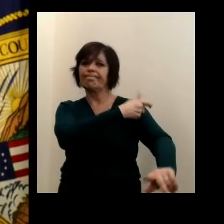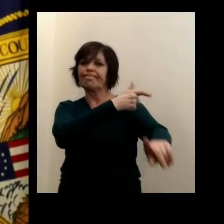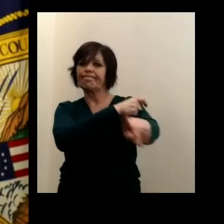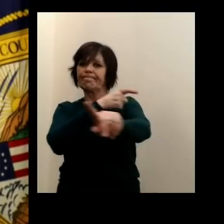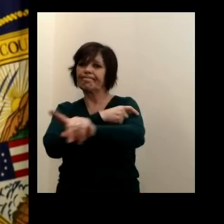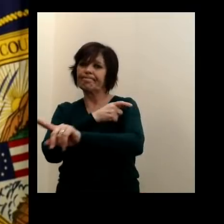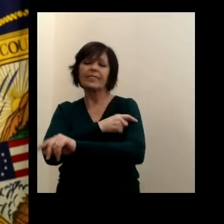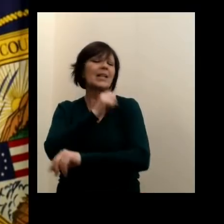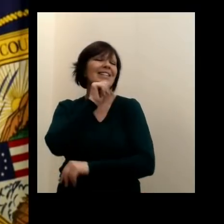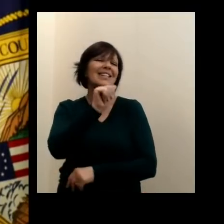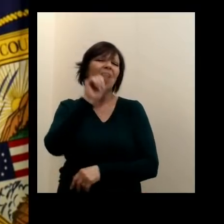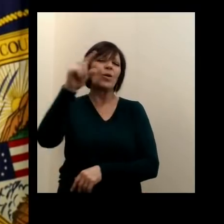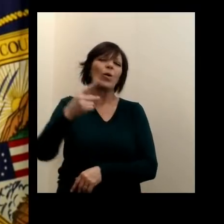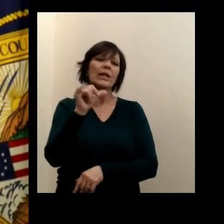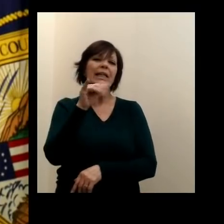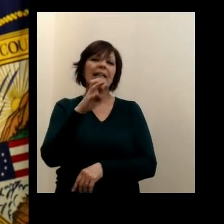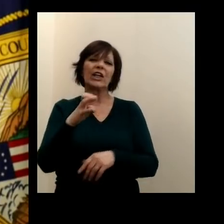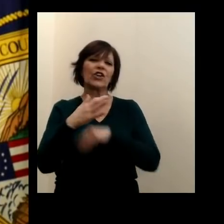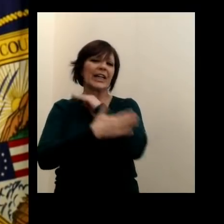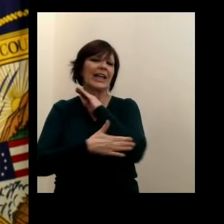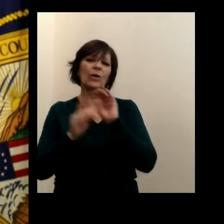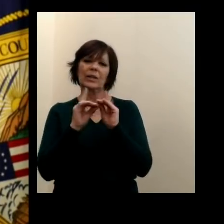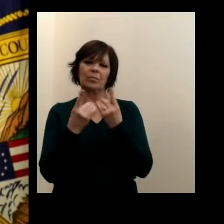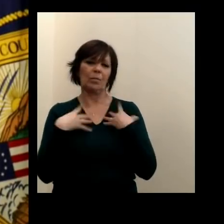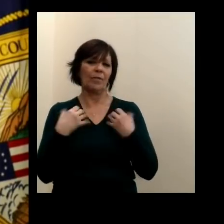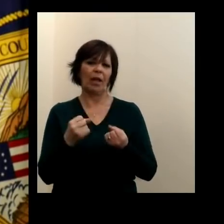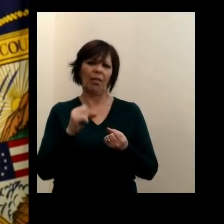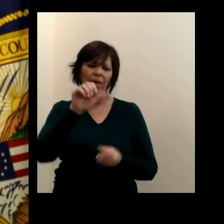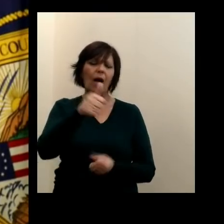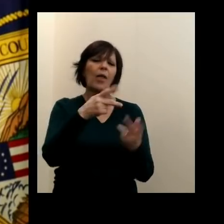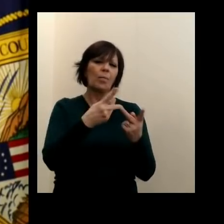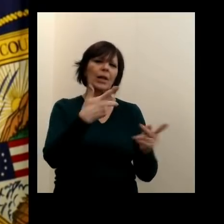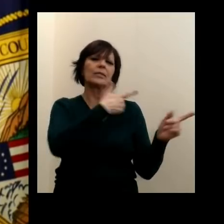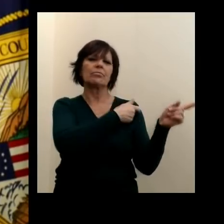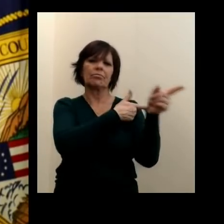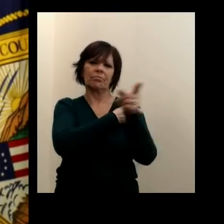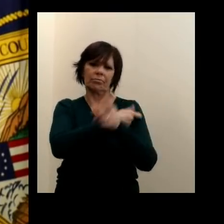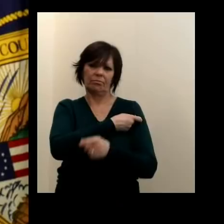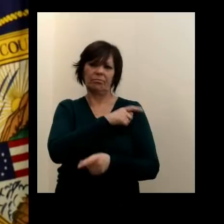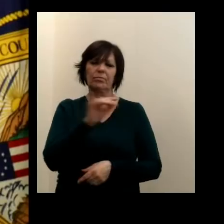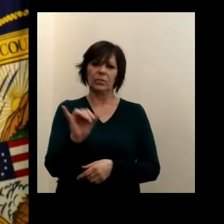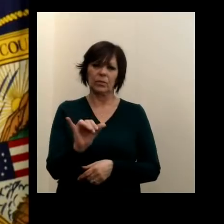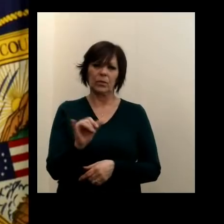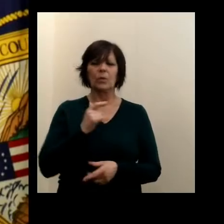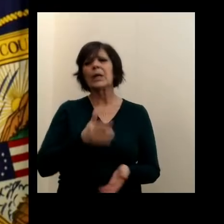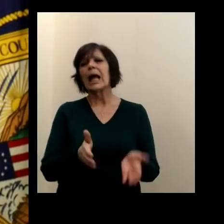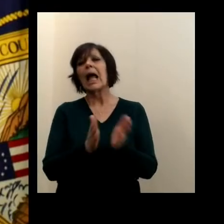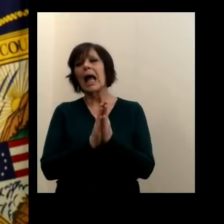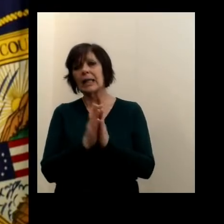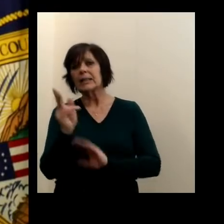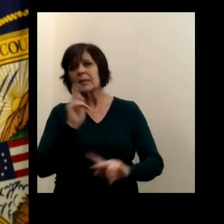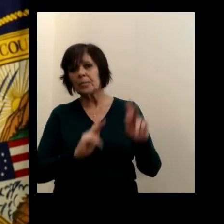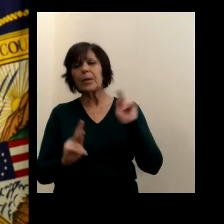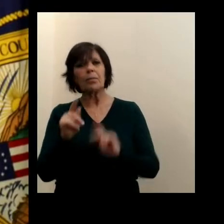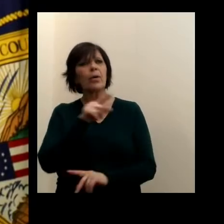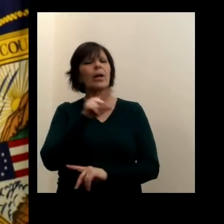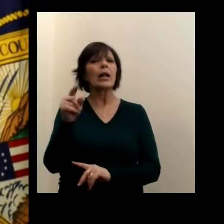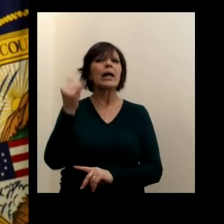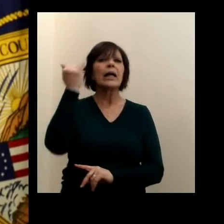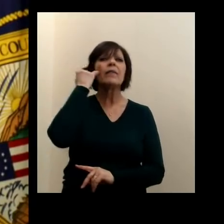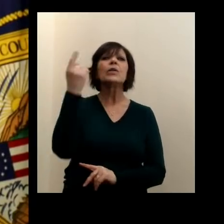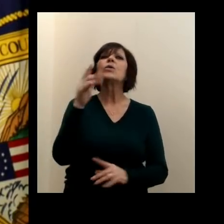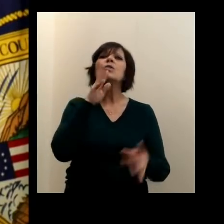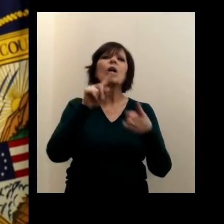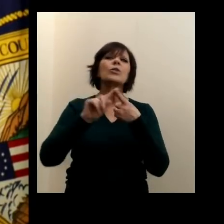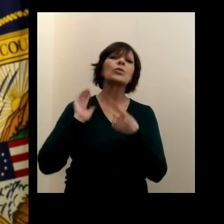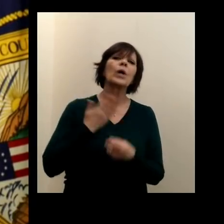It's not just the Erie County Department of Health. There are others. And I want to ask people, if you talk to our